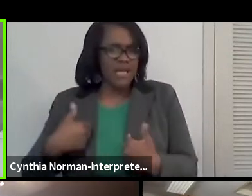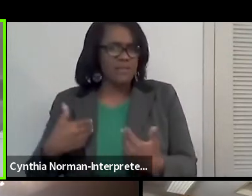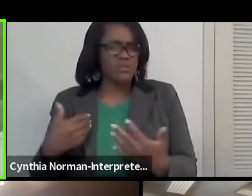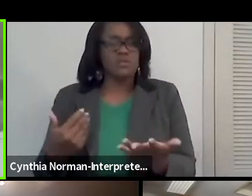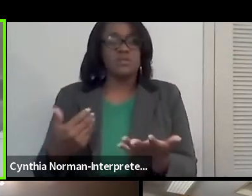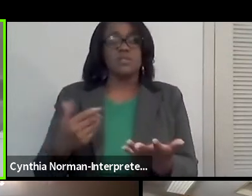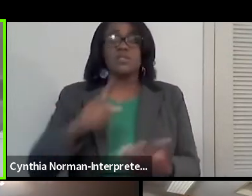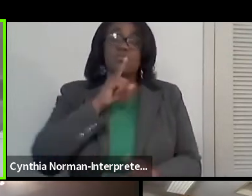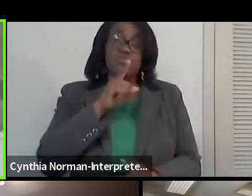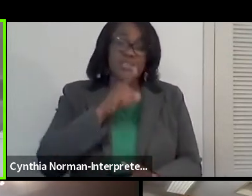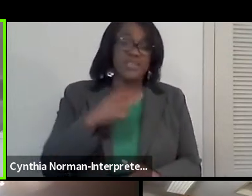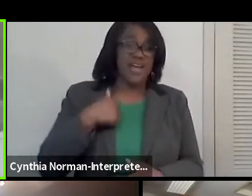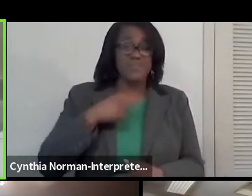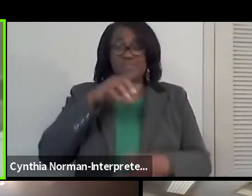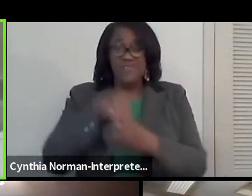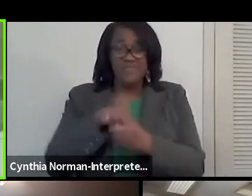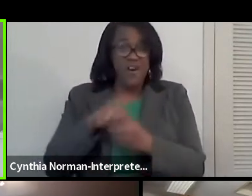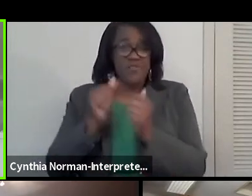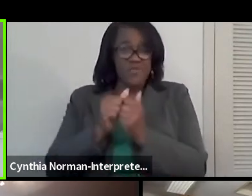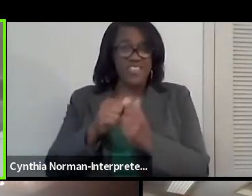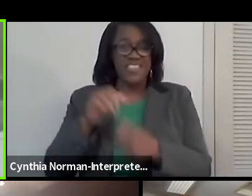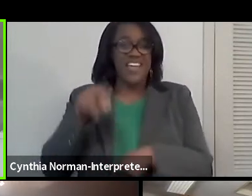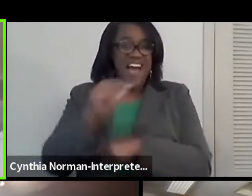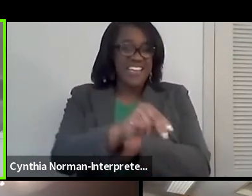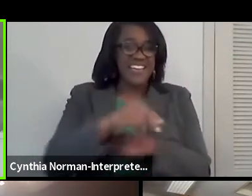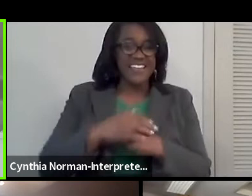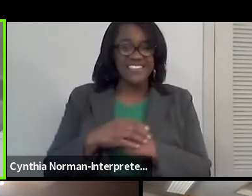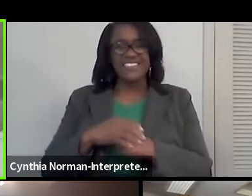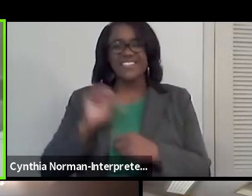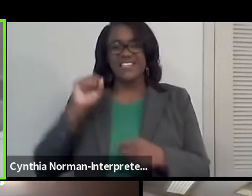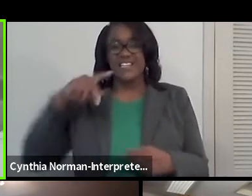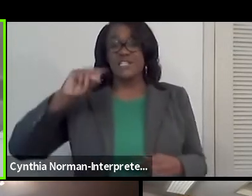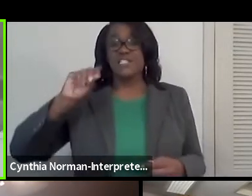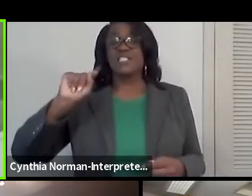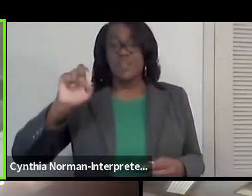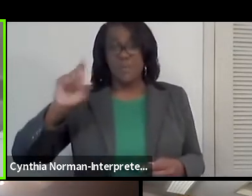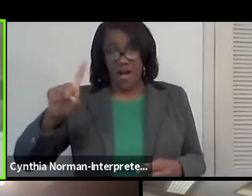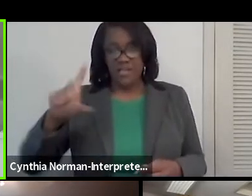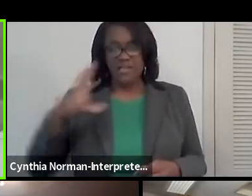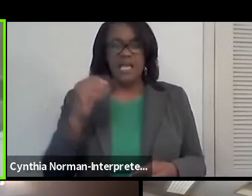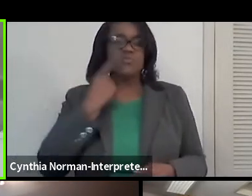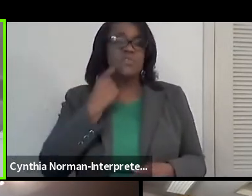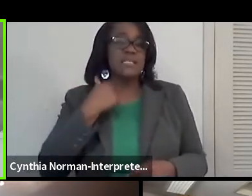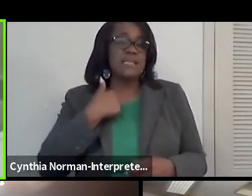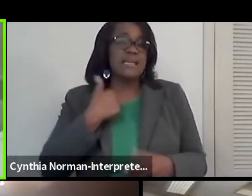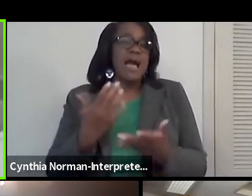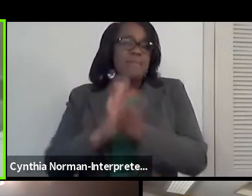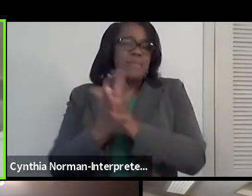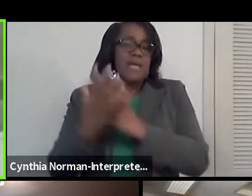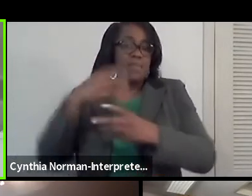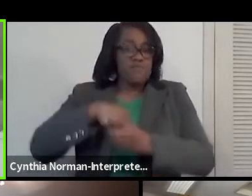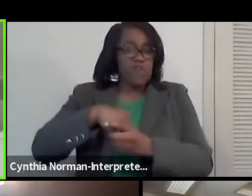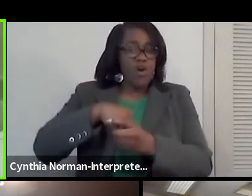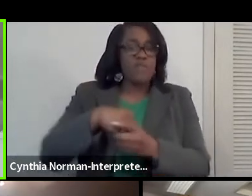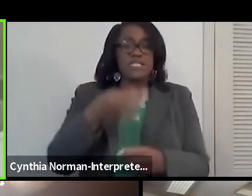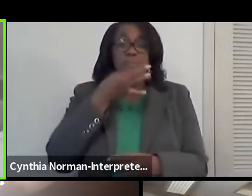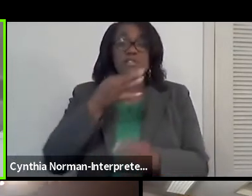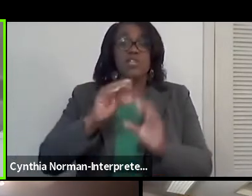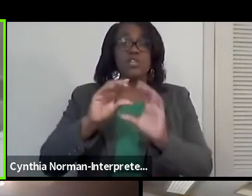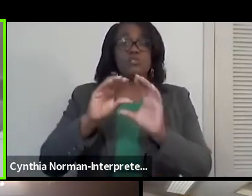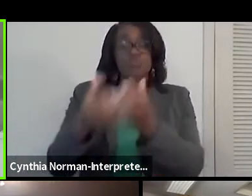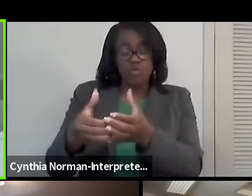super down with the spotted hyenas these days. And I recently became part of the hyena specialist group, the IUCN hyena